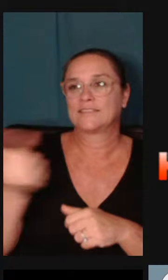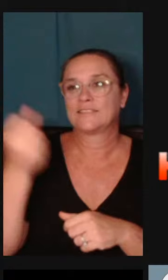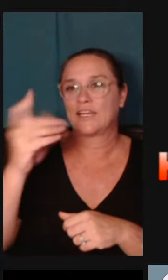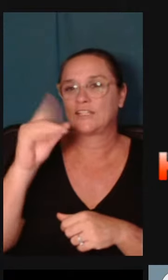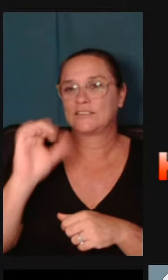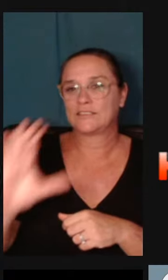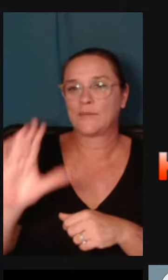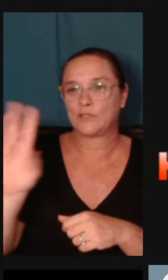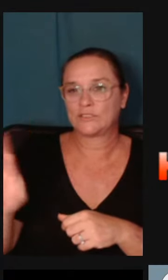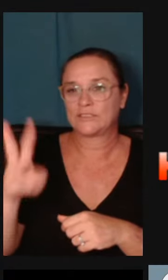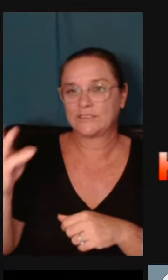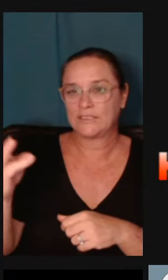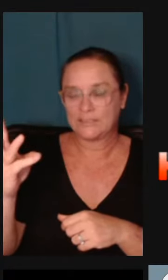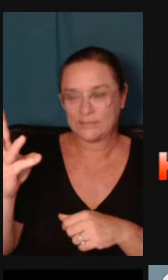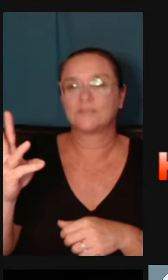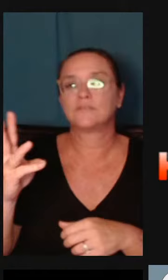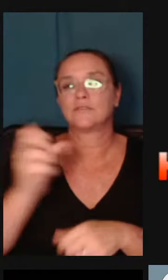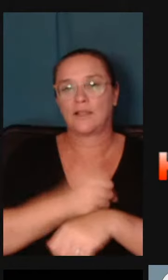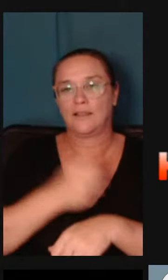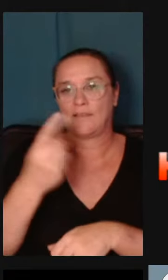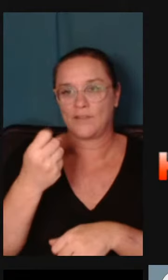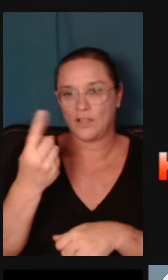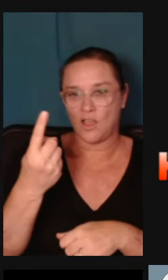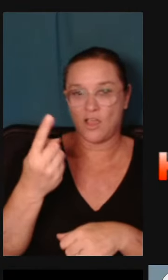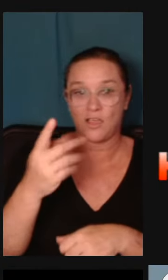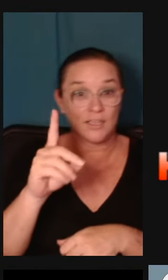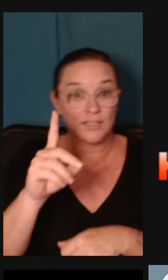at 11 a.m. Dane?